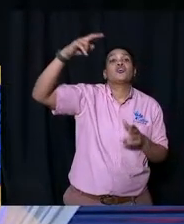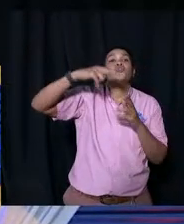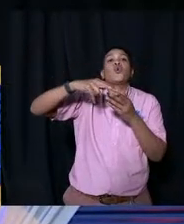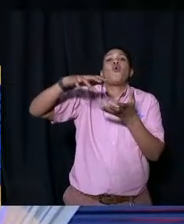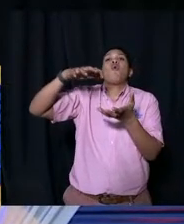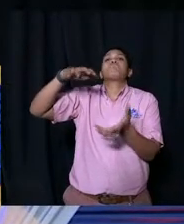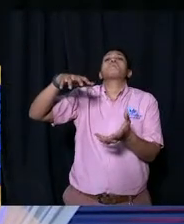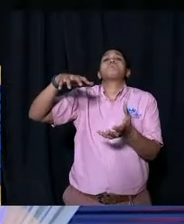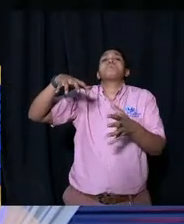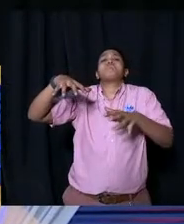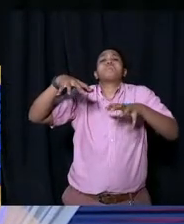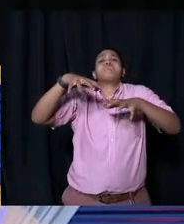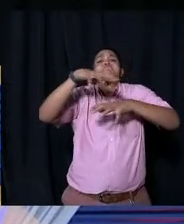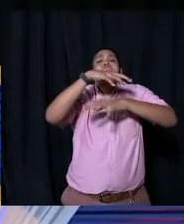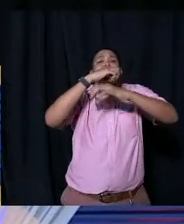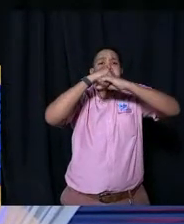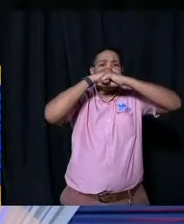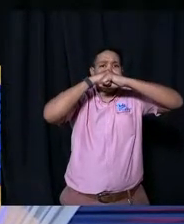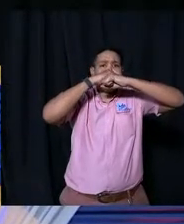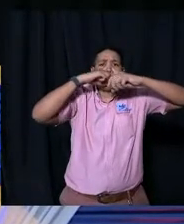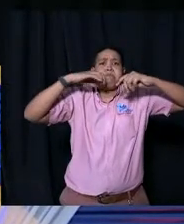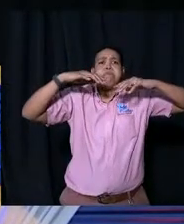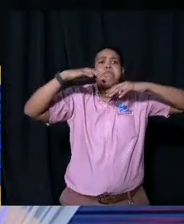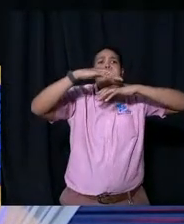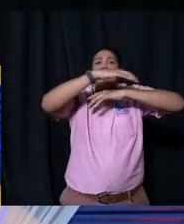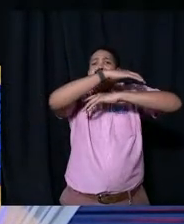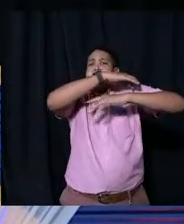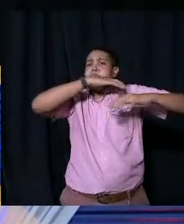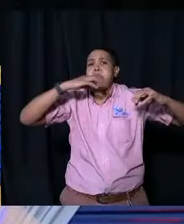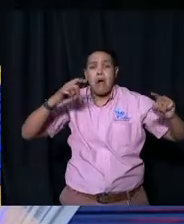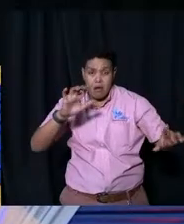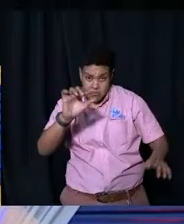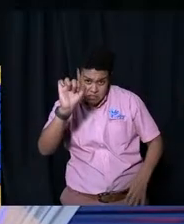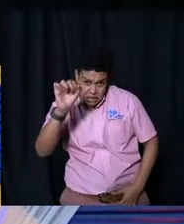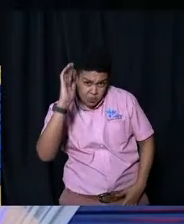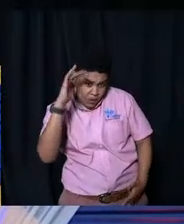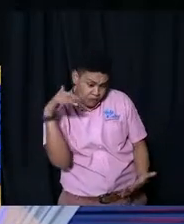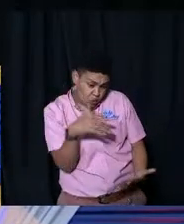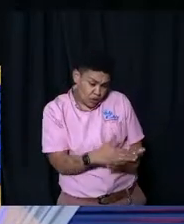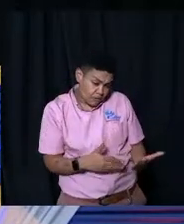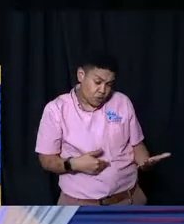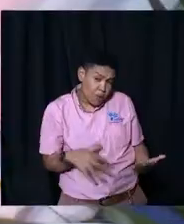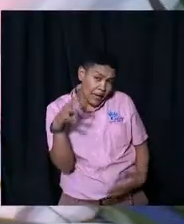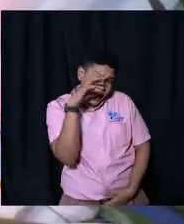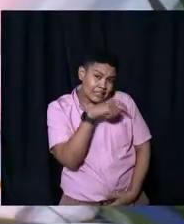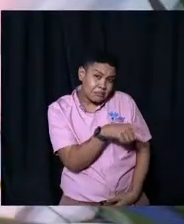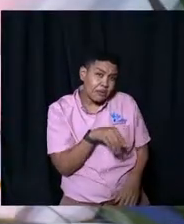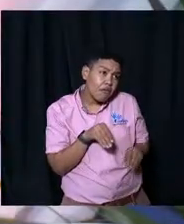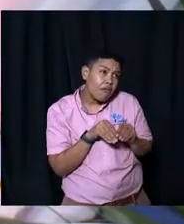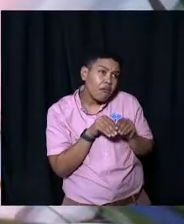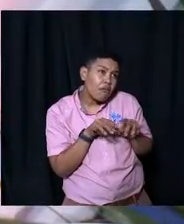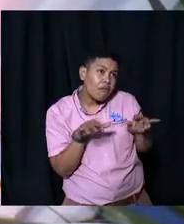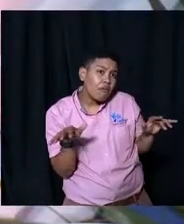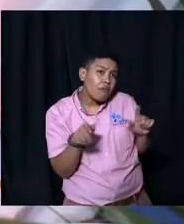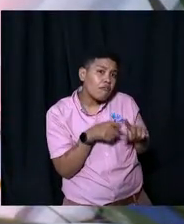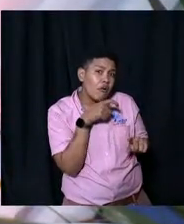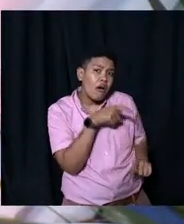concentration. So yes, we would have studies that have some estimates of what those emissions are that are coming